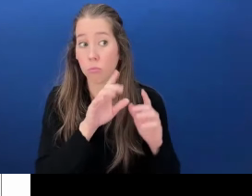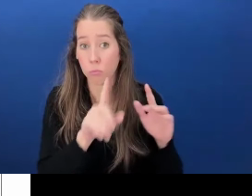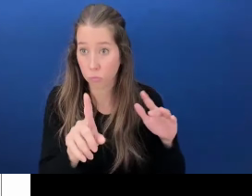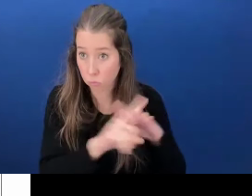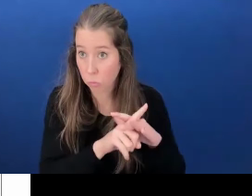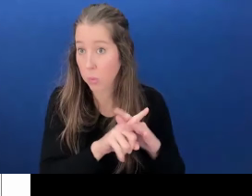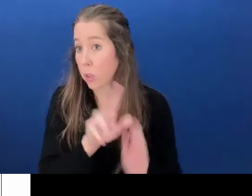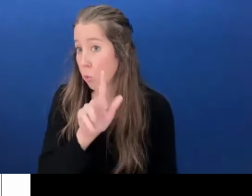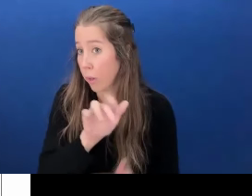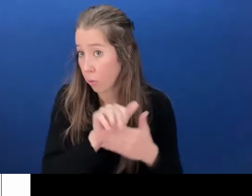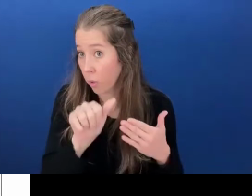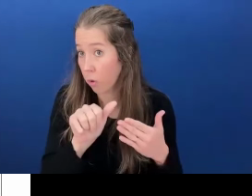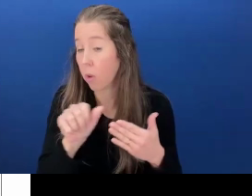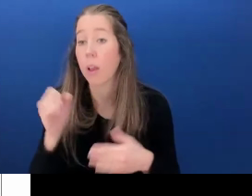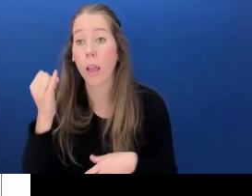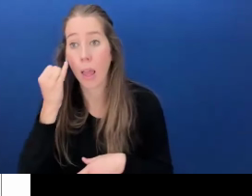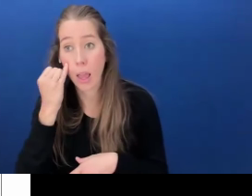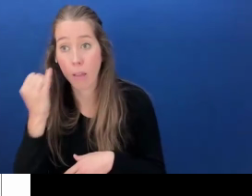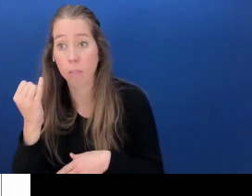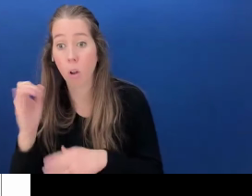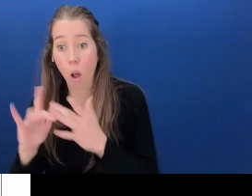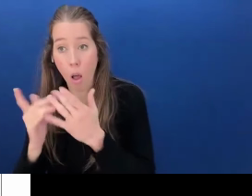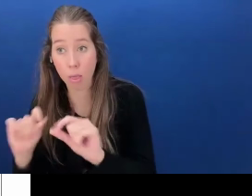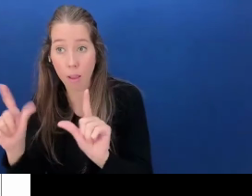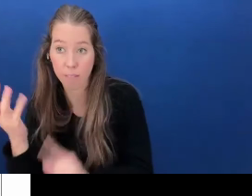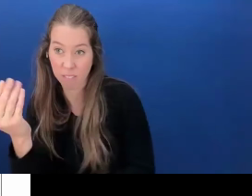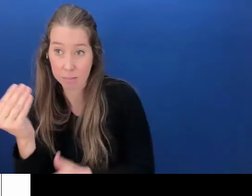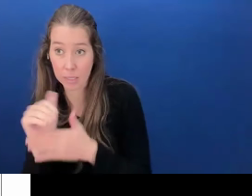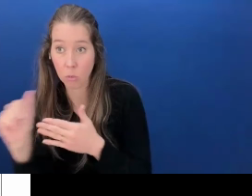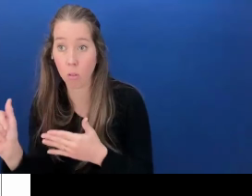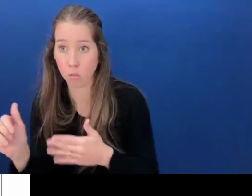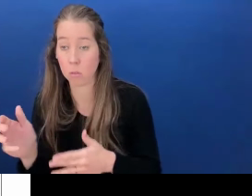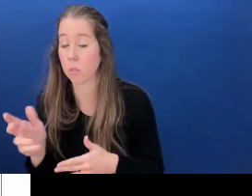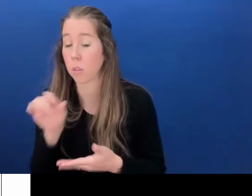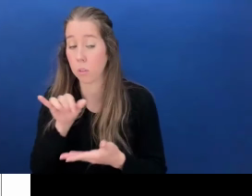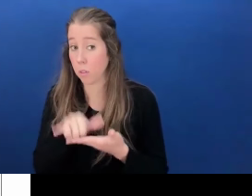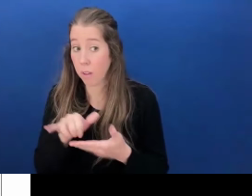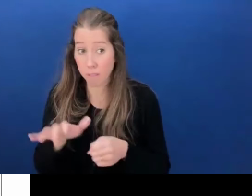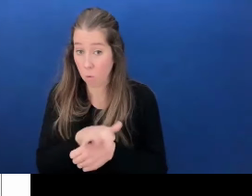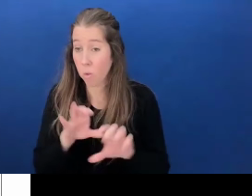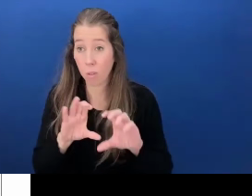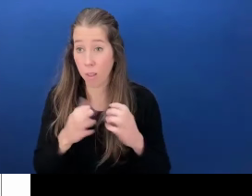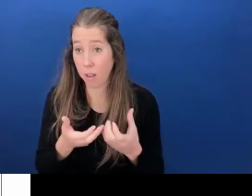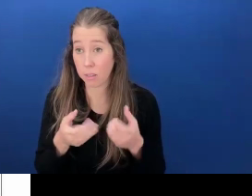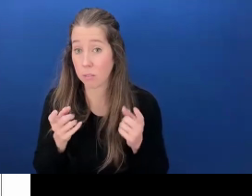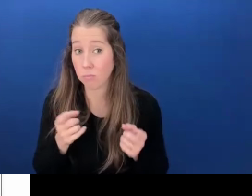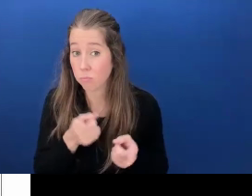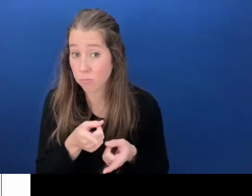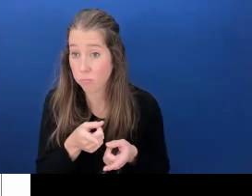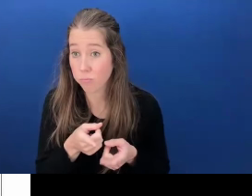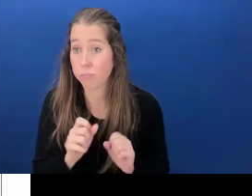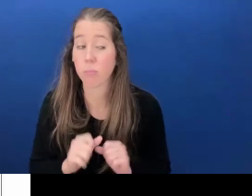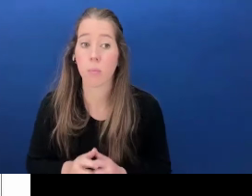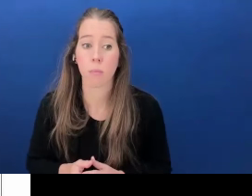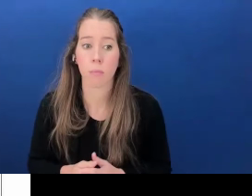or online, it's $15. So they're getting that whole class and they get to do